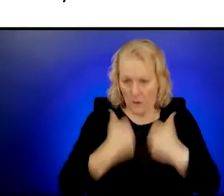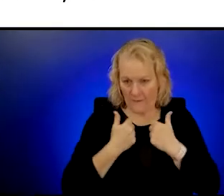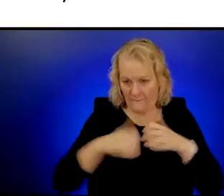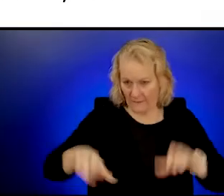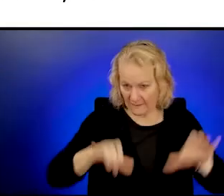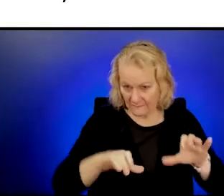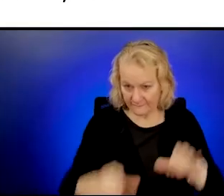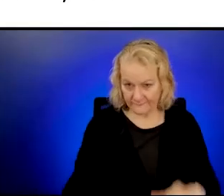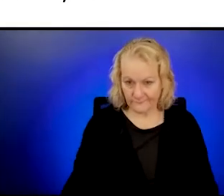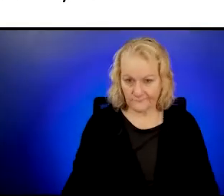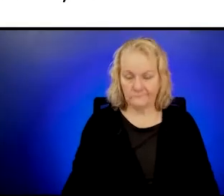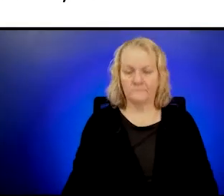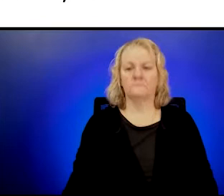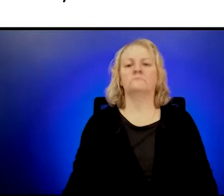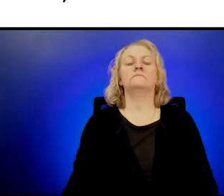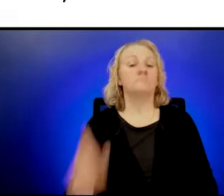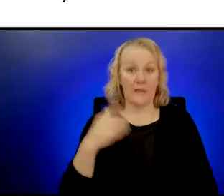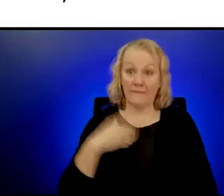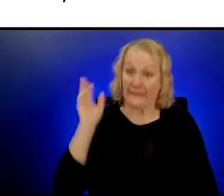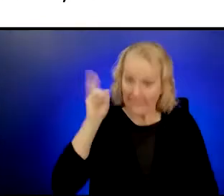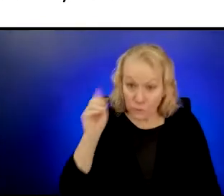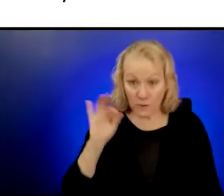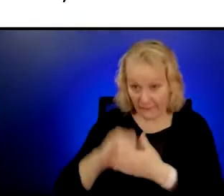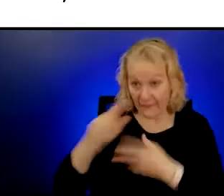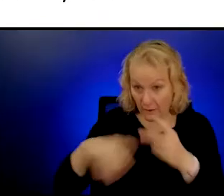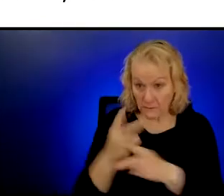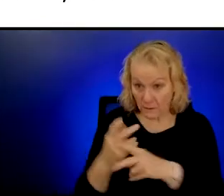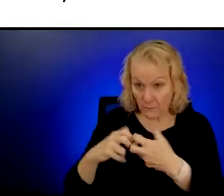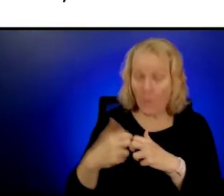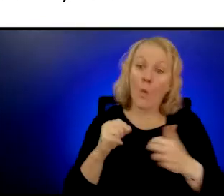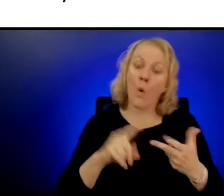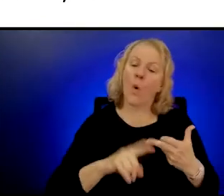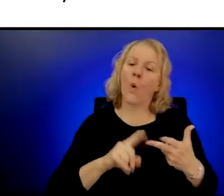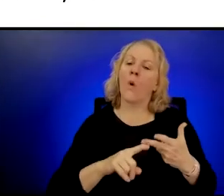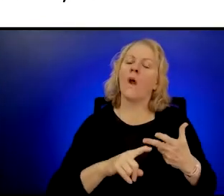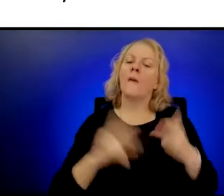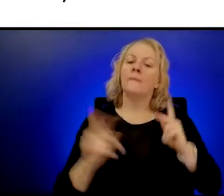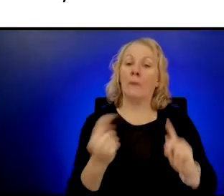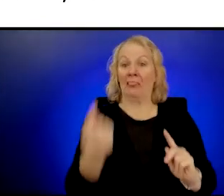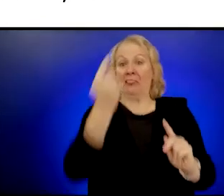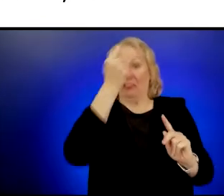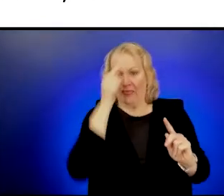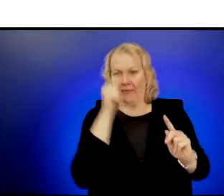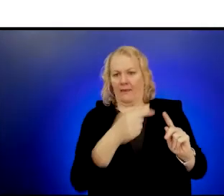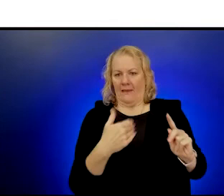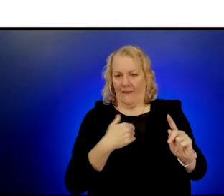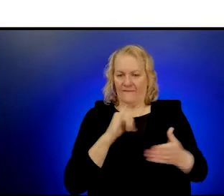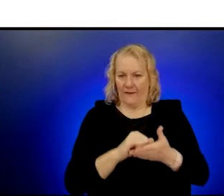activities, has a record of such an impairment, or is regarded as having such an impairment.